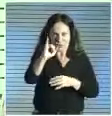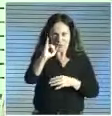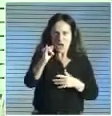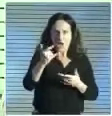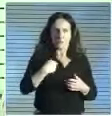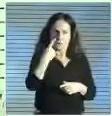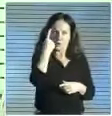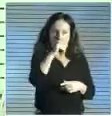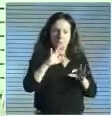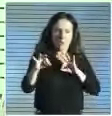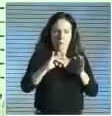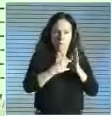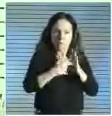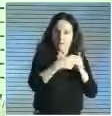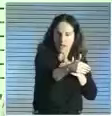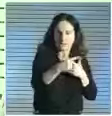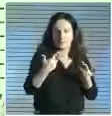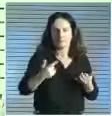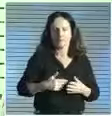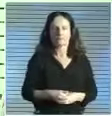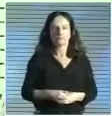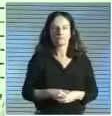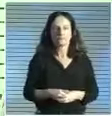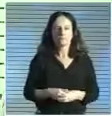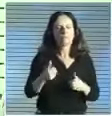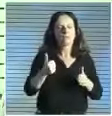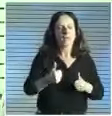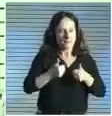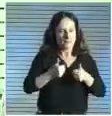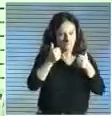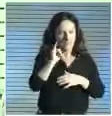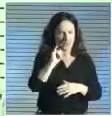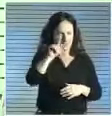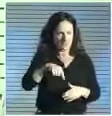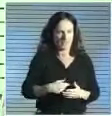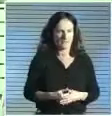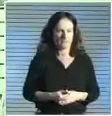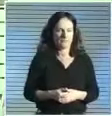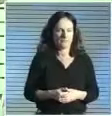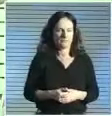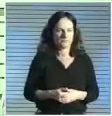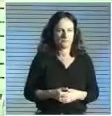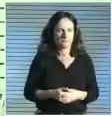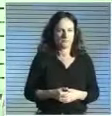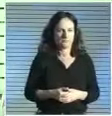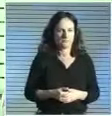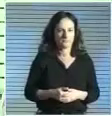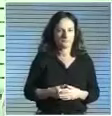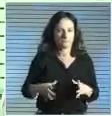then there's more. There is a Green Lodging Trends report, which is actually a collection